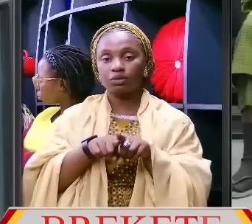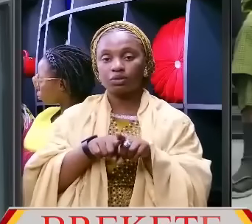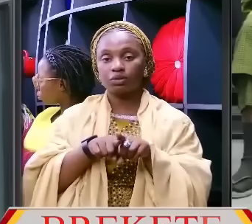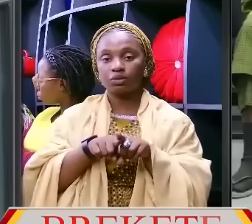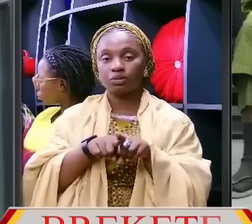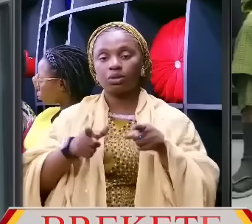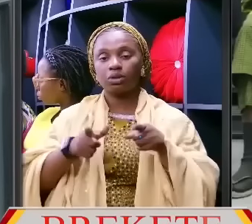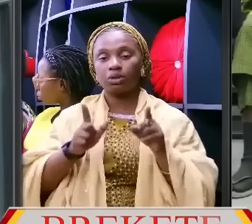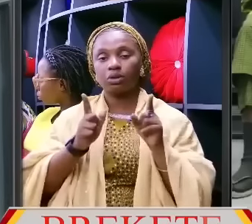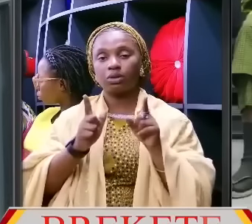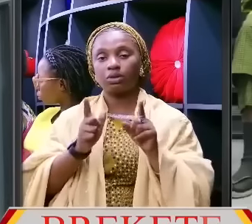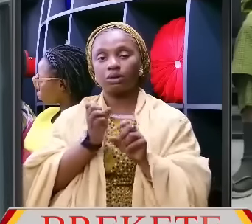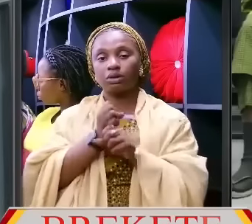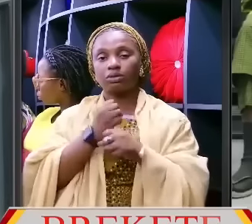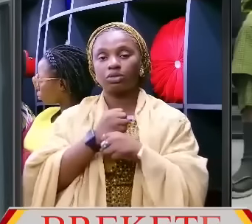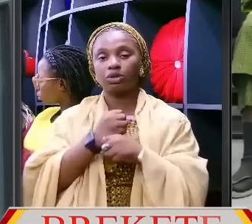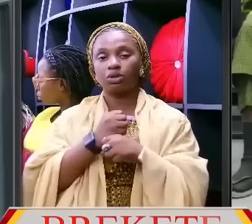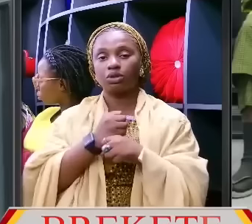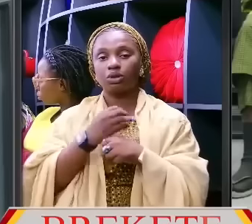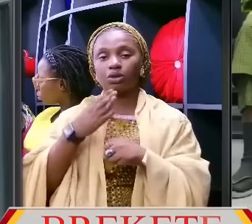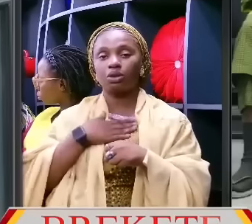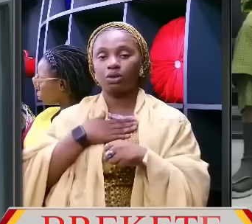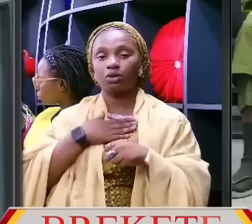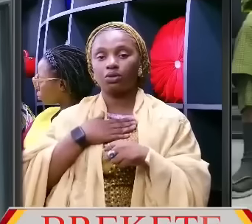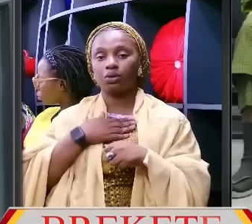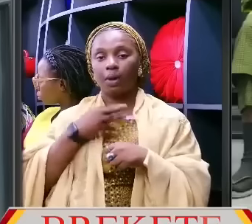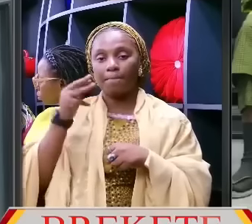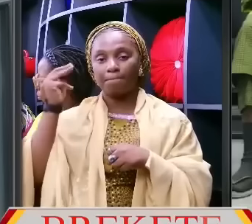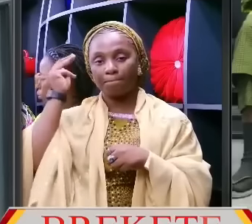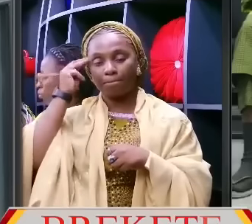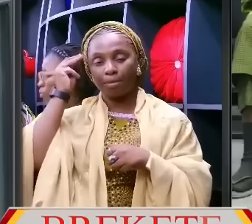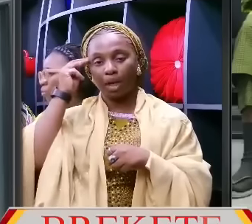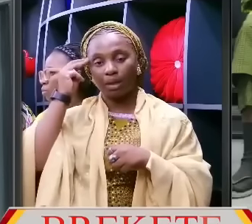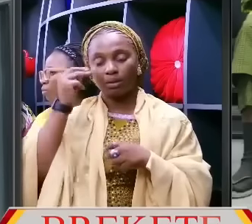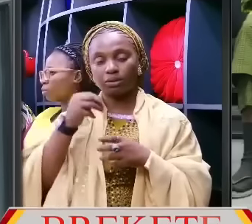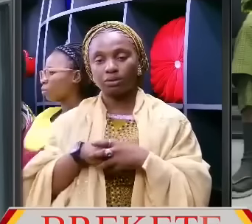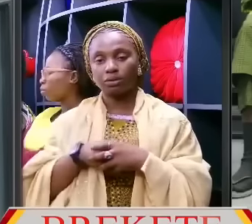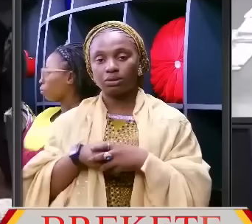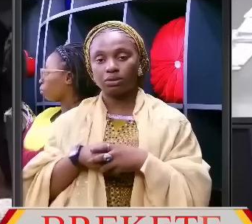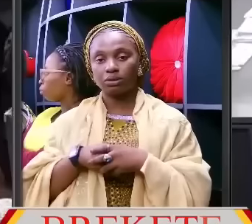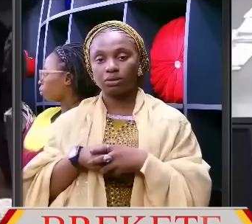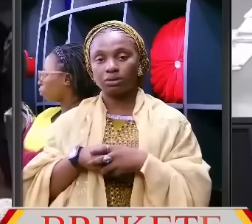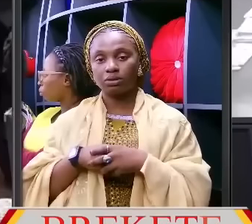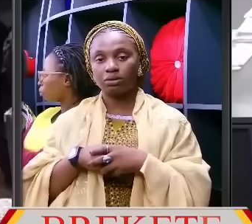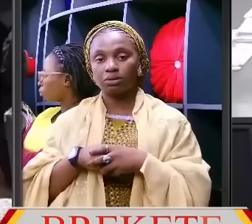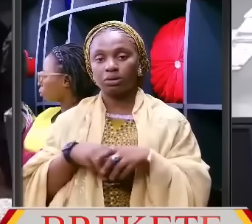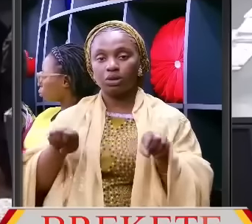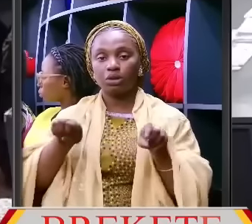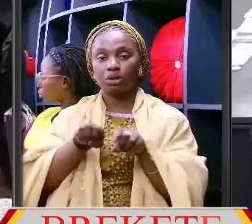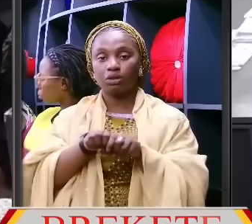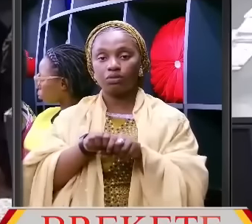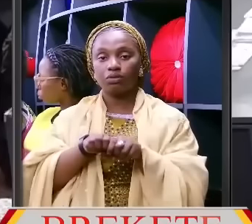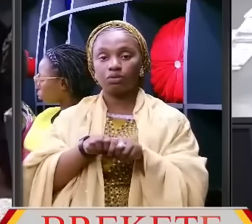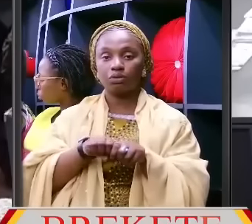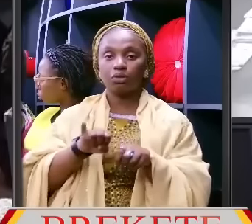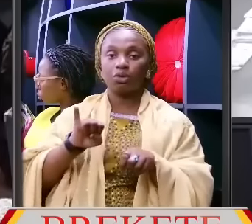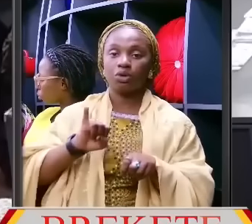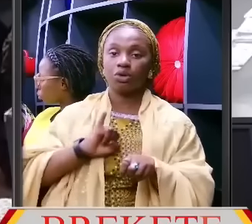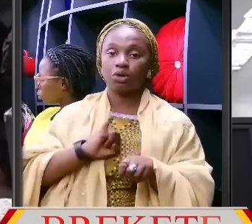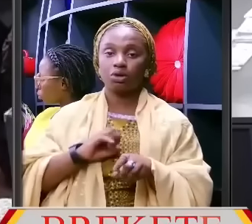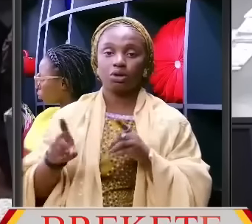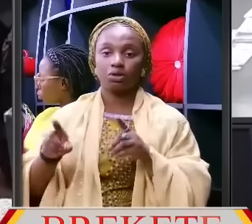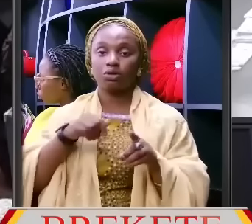make we prepare our minds. Barrister Pamela. Yes, sir. Though I know put the rest of the